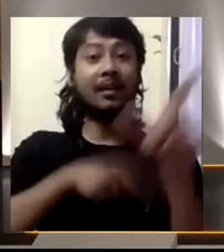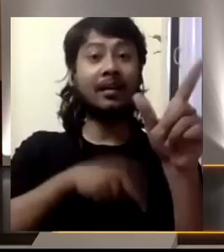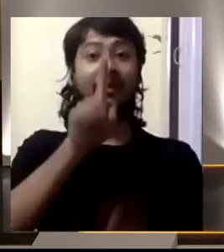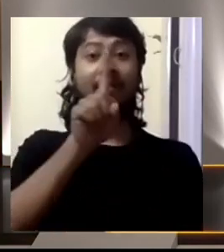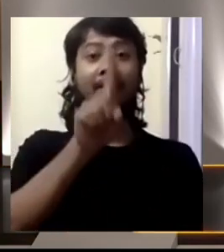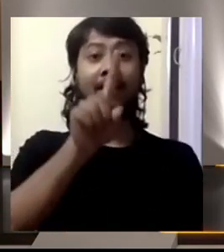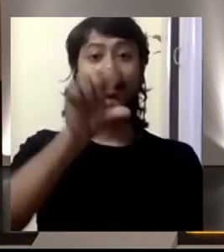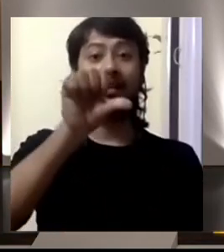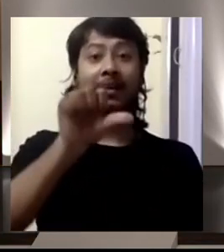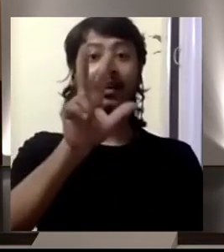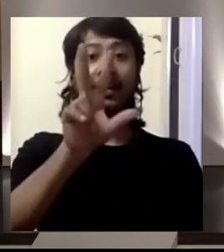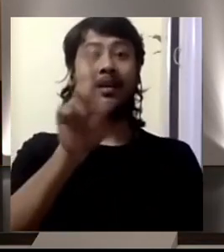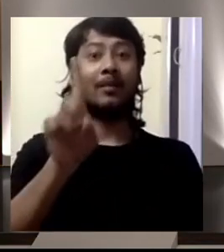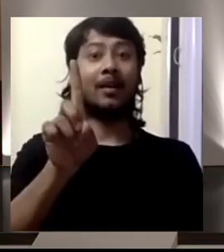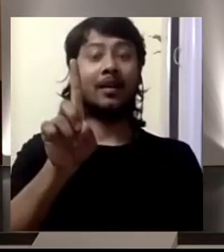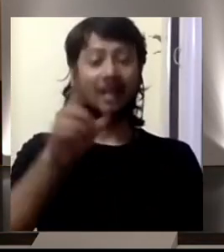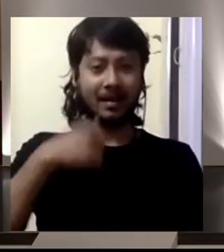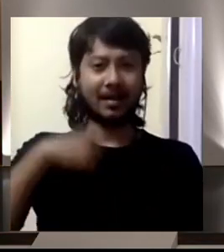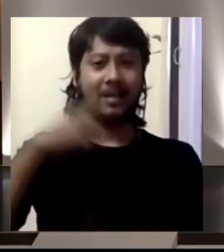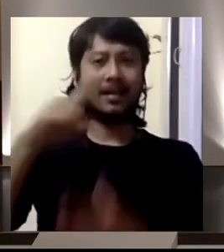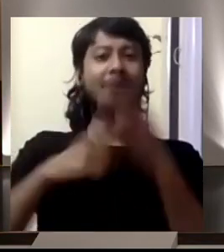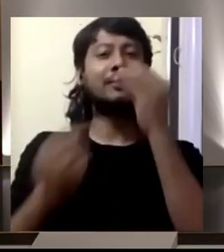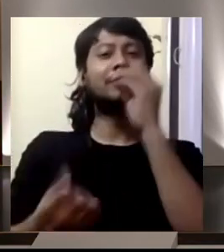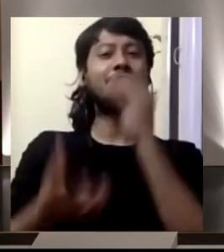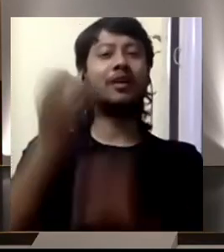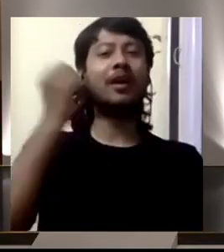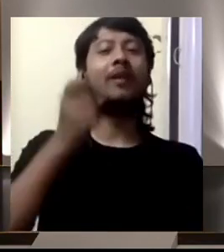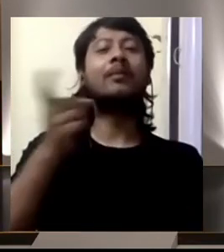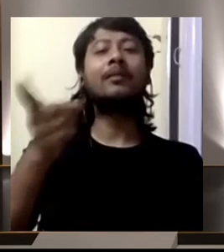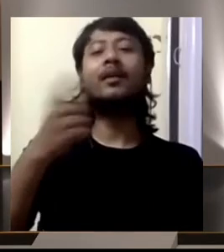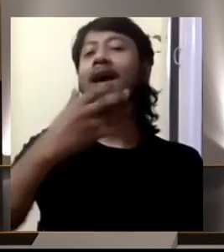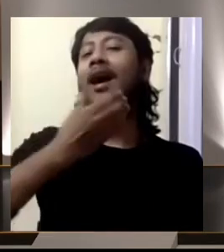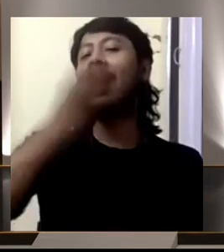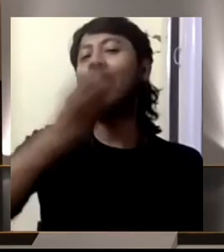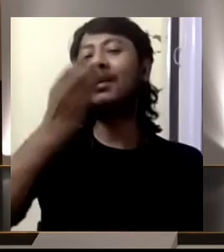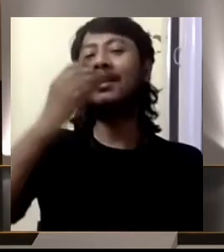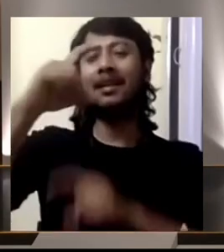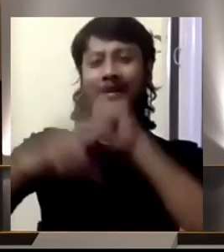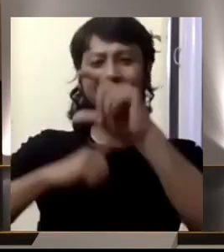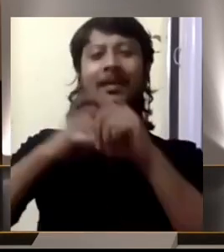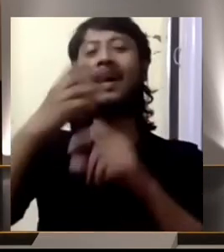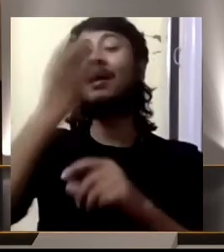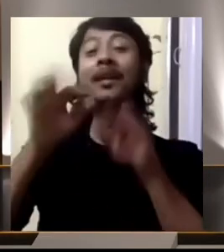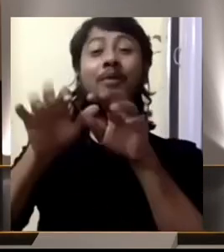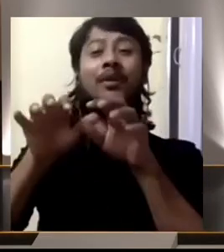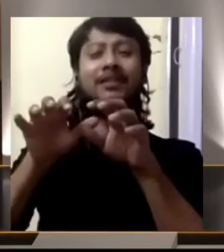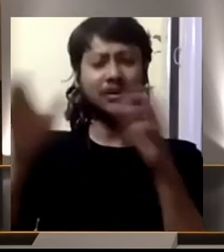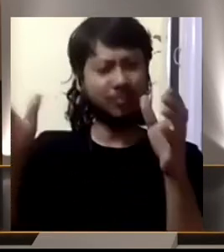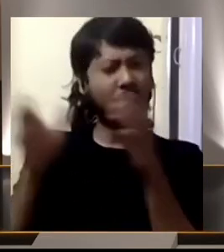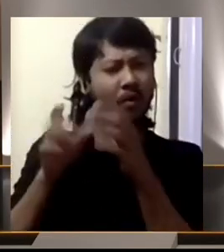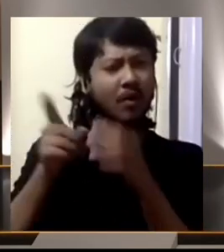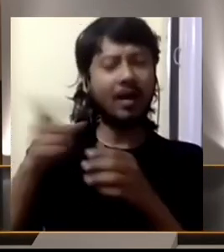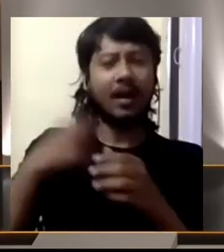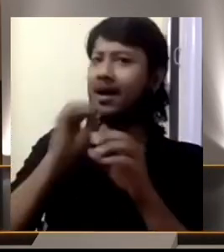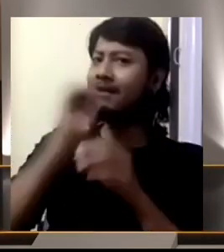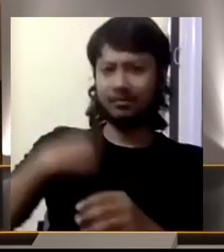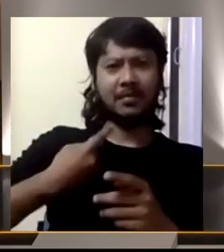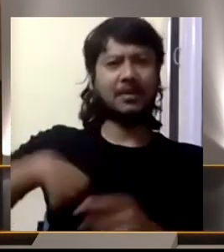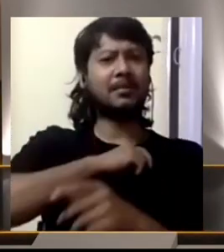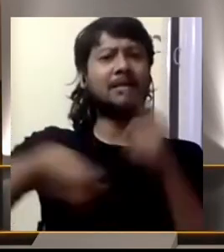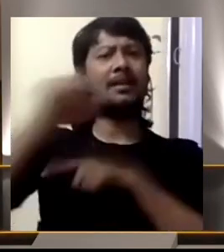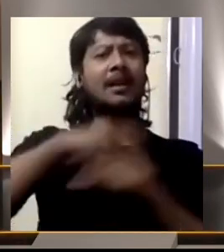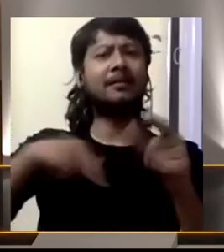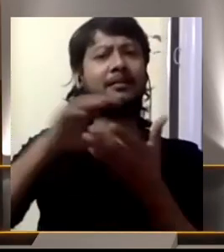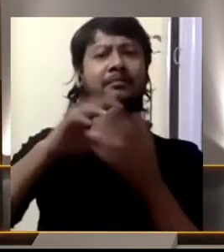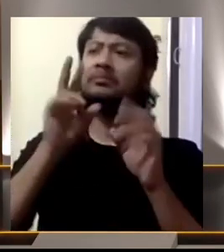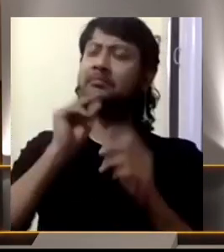Apple Computer, I told them I spoke Spanish. And so my work took me to places around the Spanish-speaking